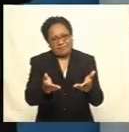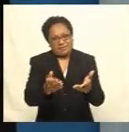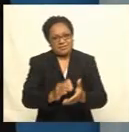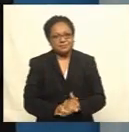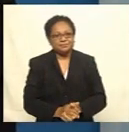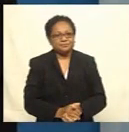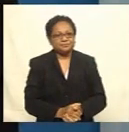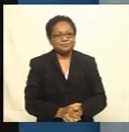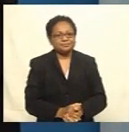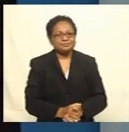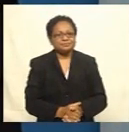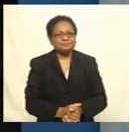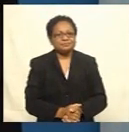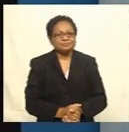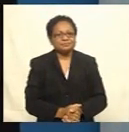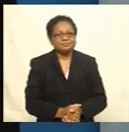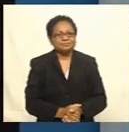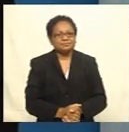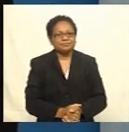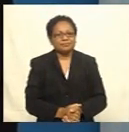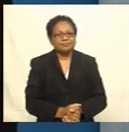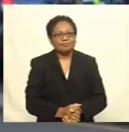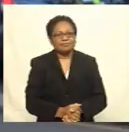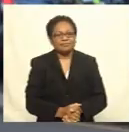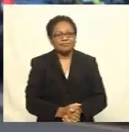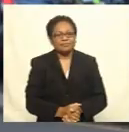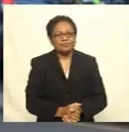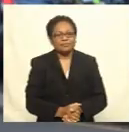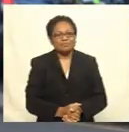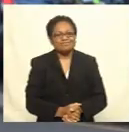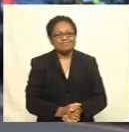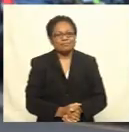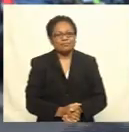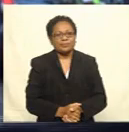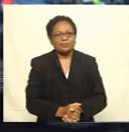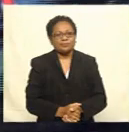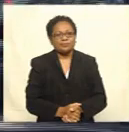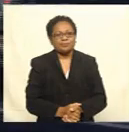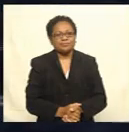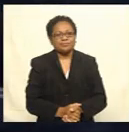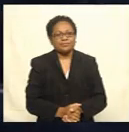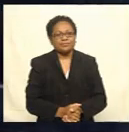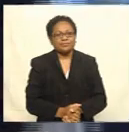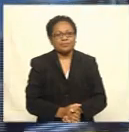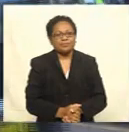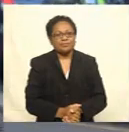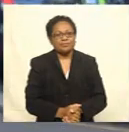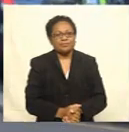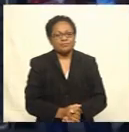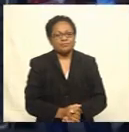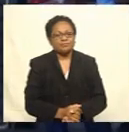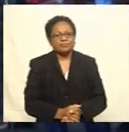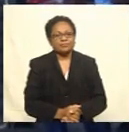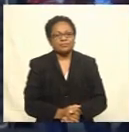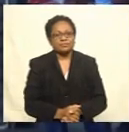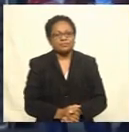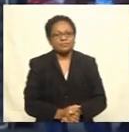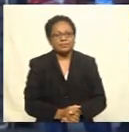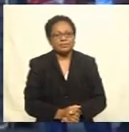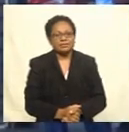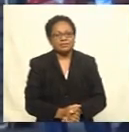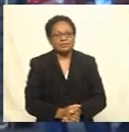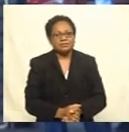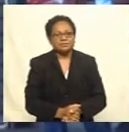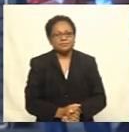We've given enough time for everybody to move into their homes. A Suva businessman says he needs a pass to get his drivers back to Suva